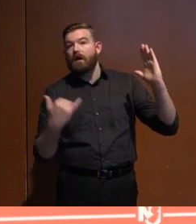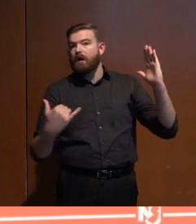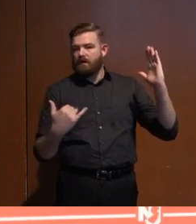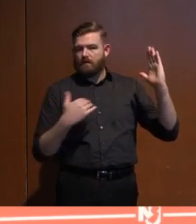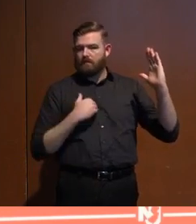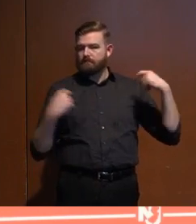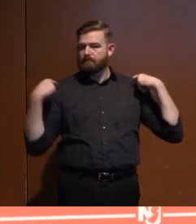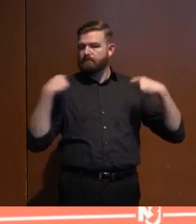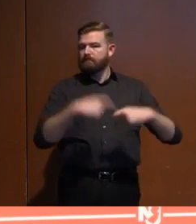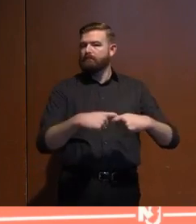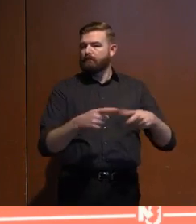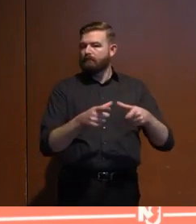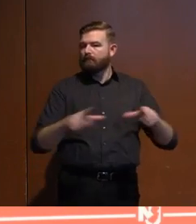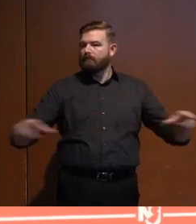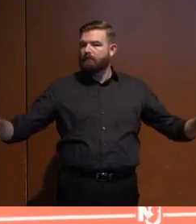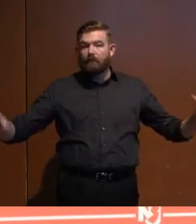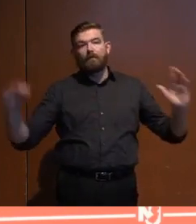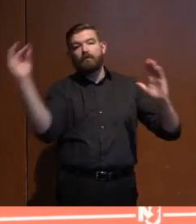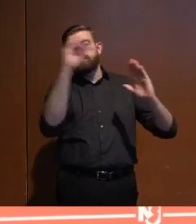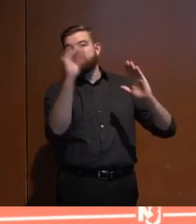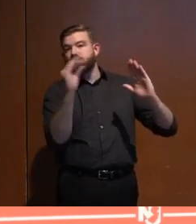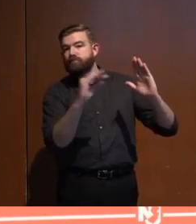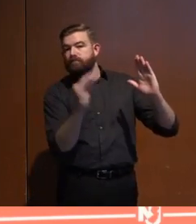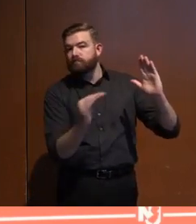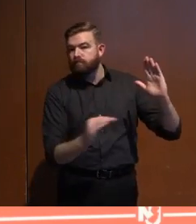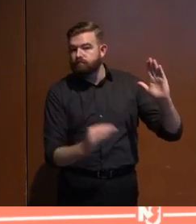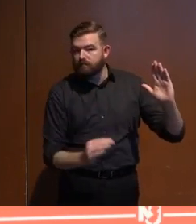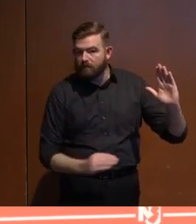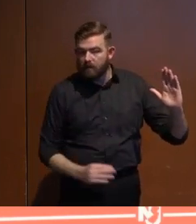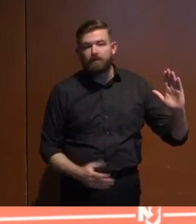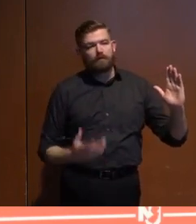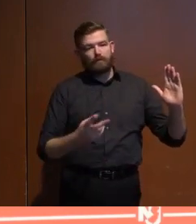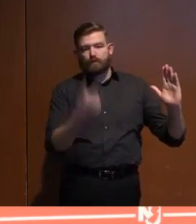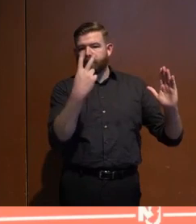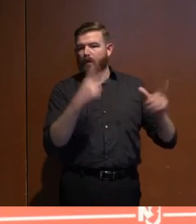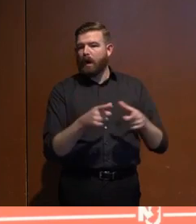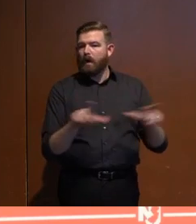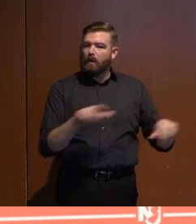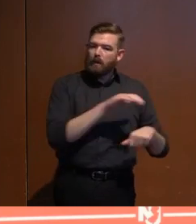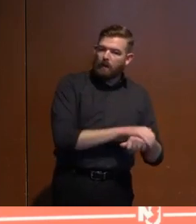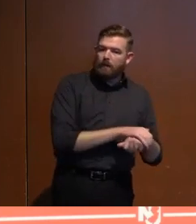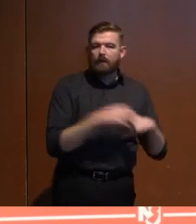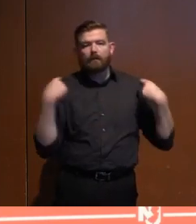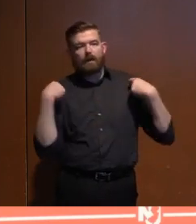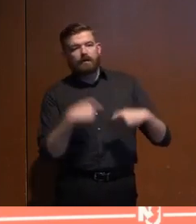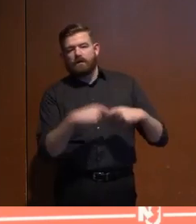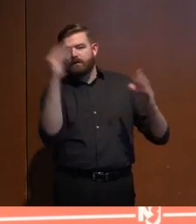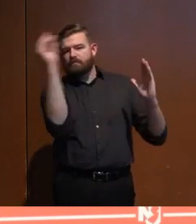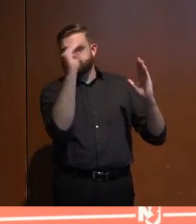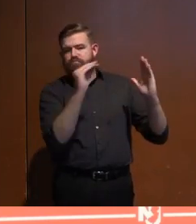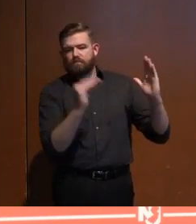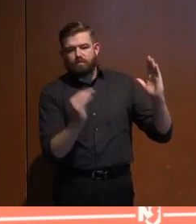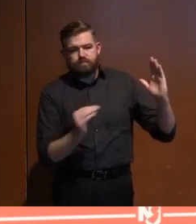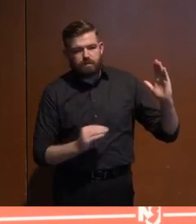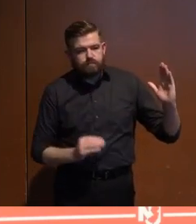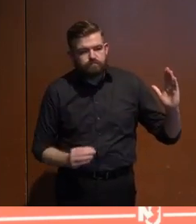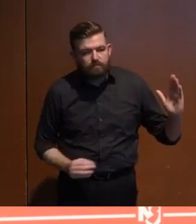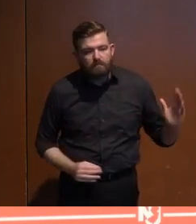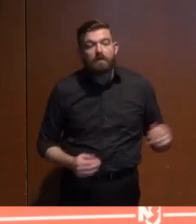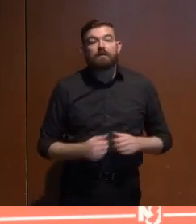for information. It's fully bilingual, the site. This could not have been made possible in the time that it was done without the